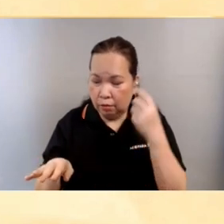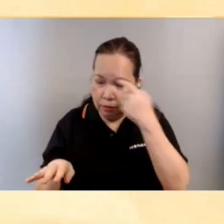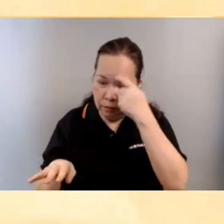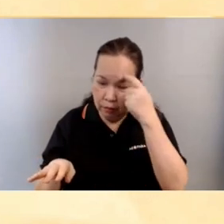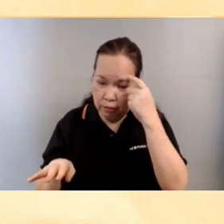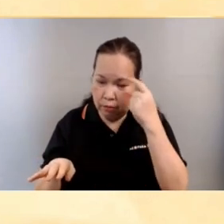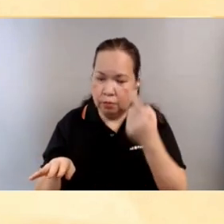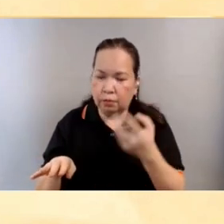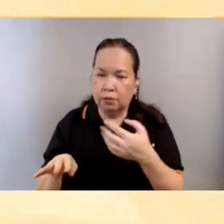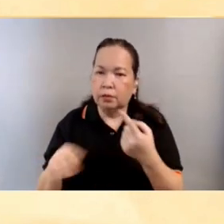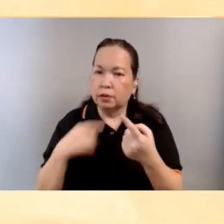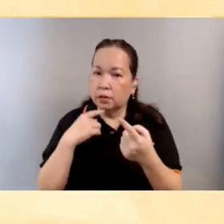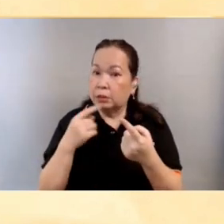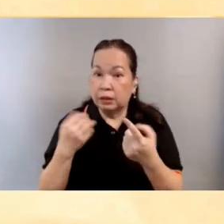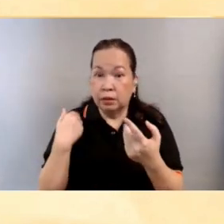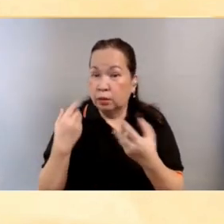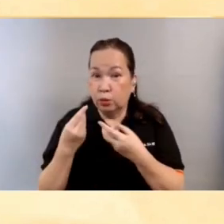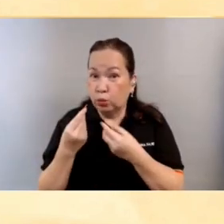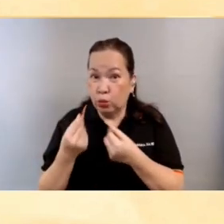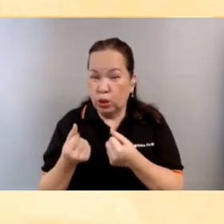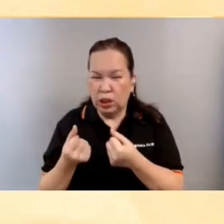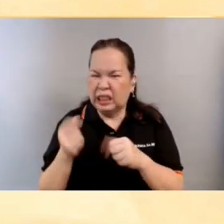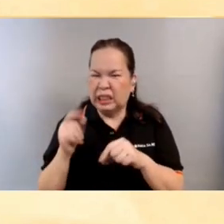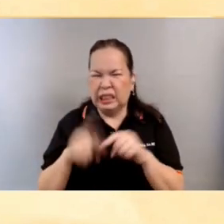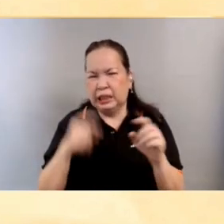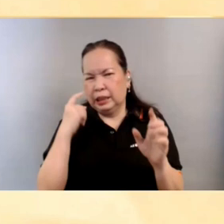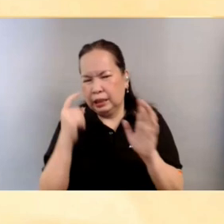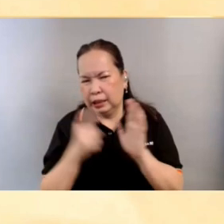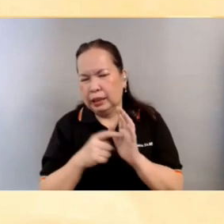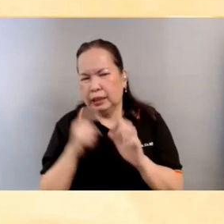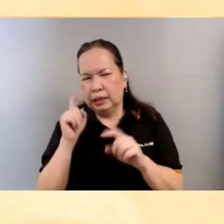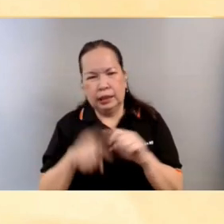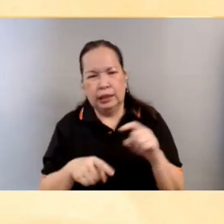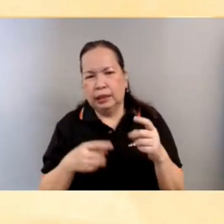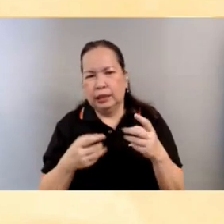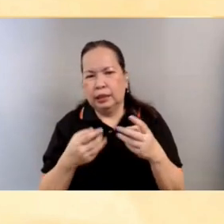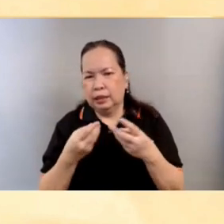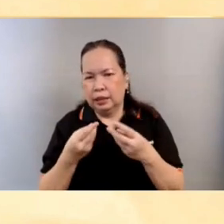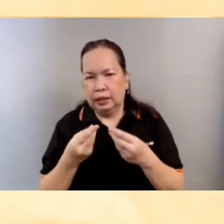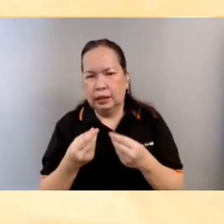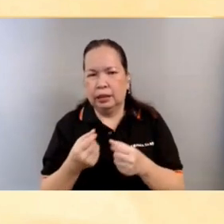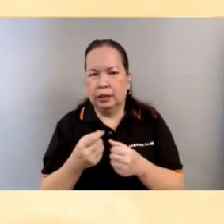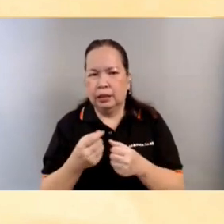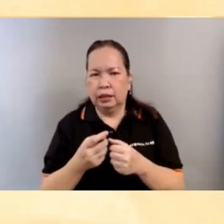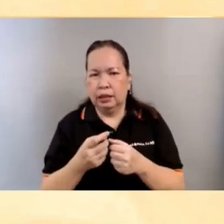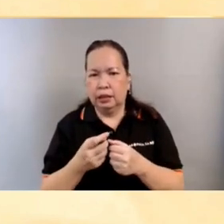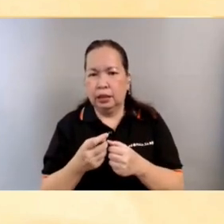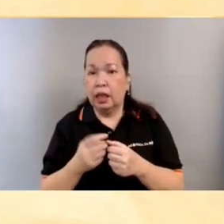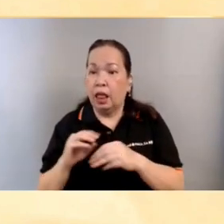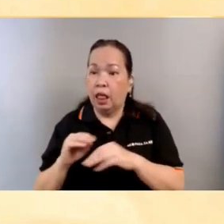it's not resolved, there's no healing, it becomes an important issue in a country, in the world, because then